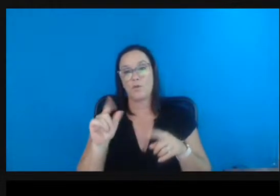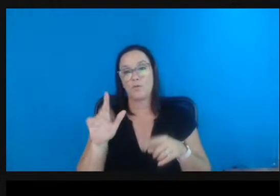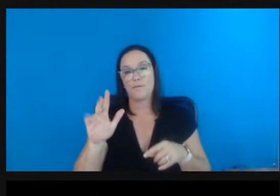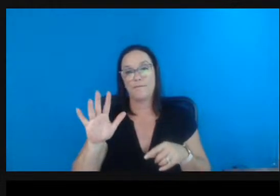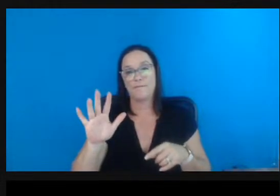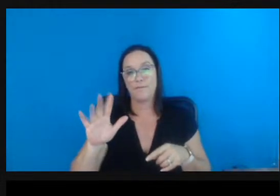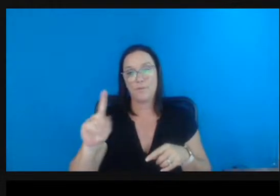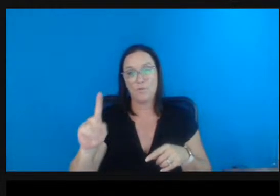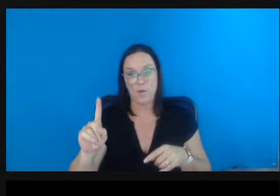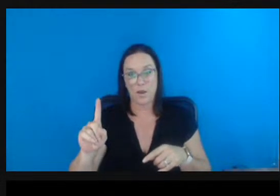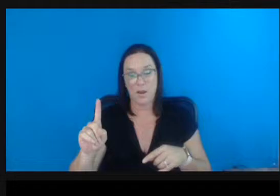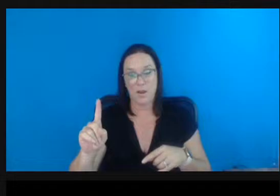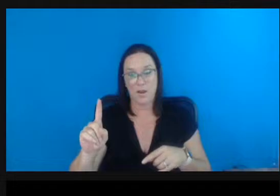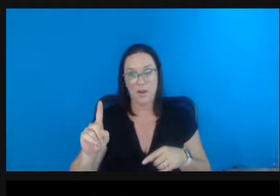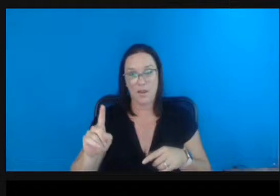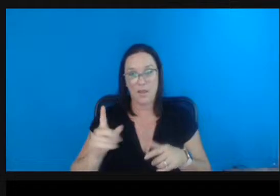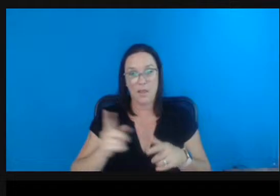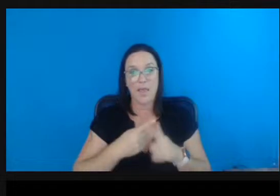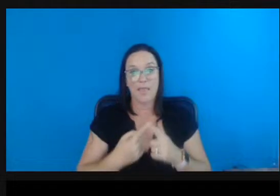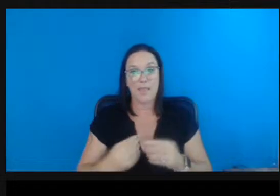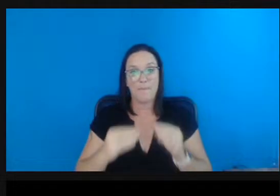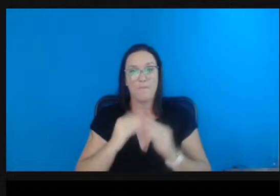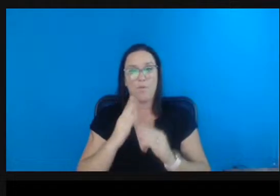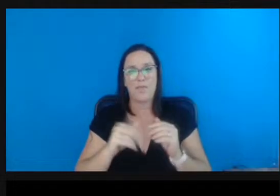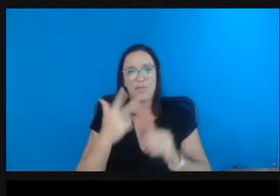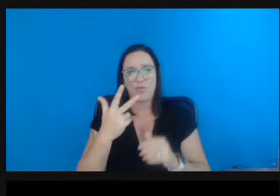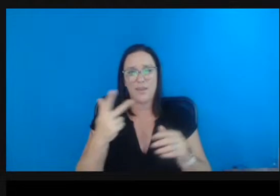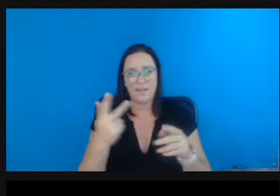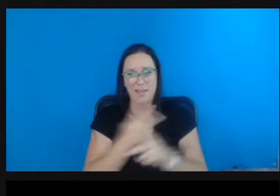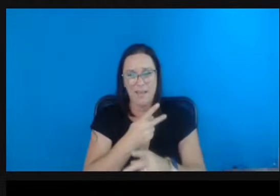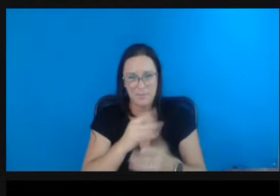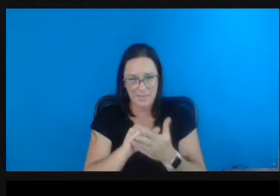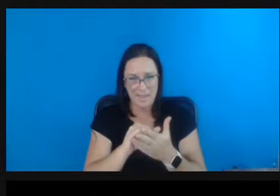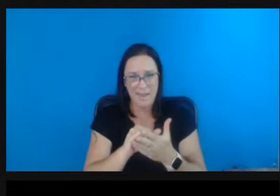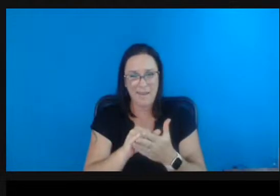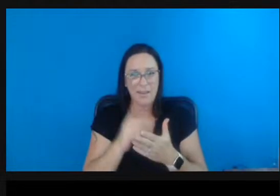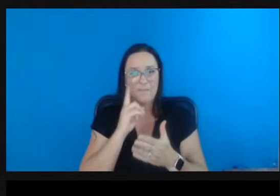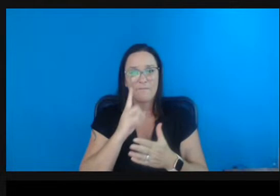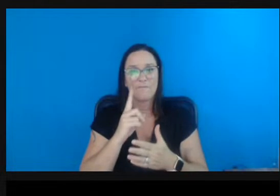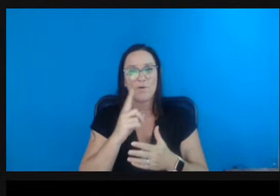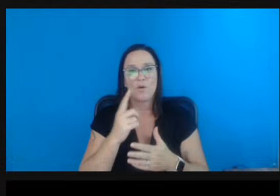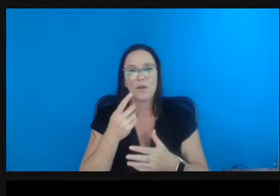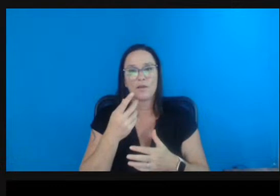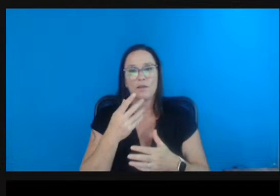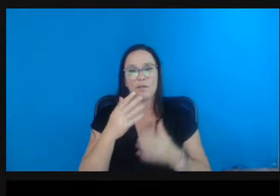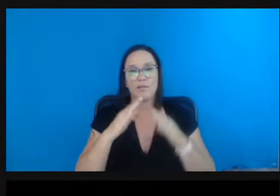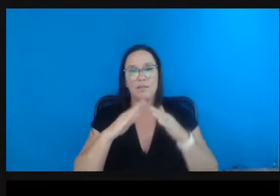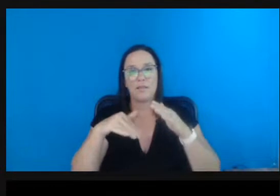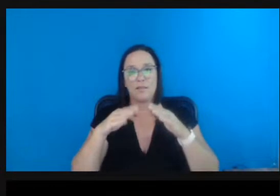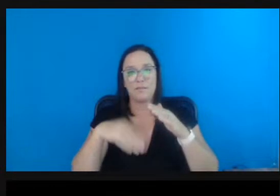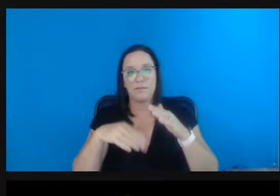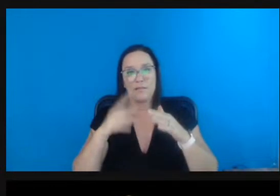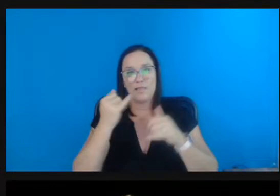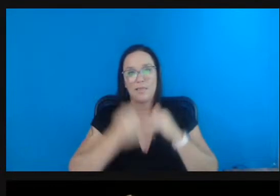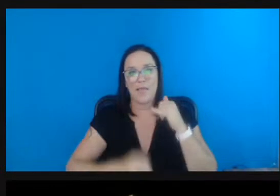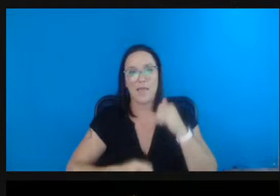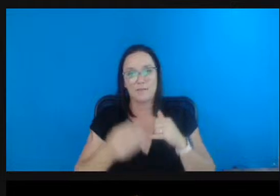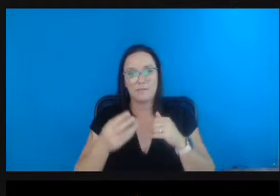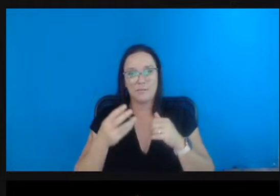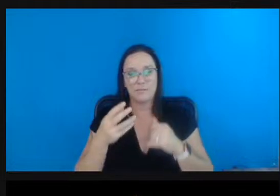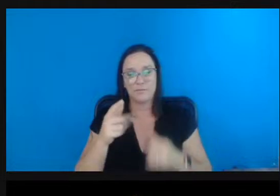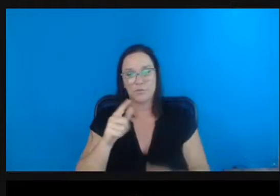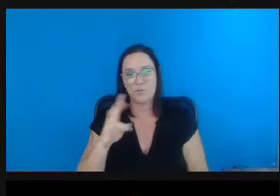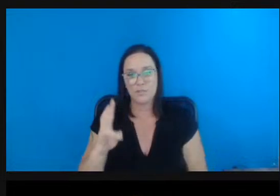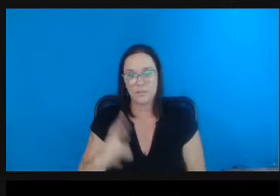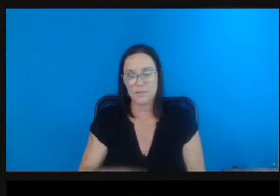then over 3 times that for the last ones there, right? So really fascinating, right? And you can see some of the interesting